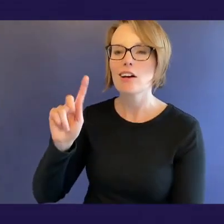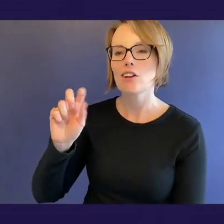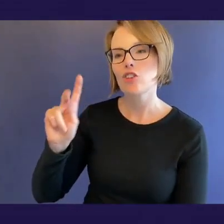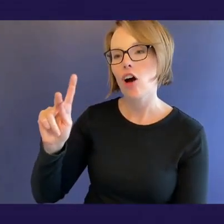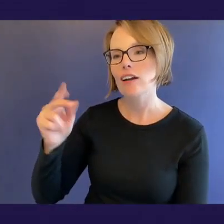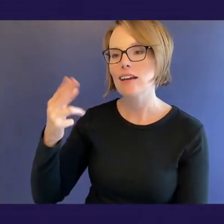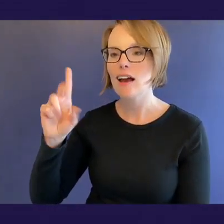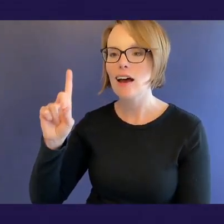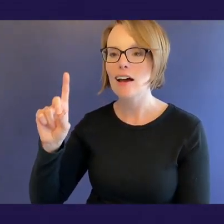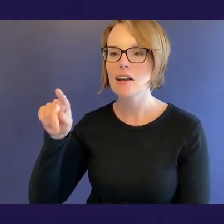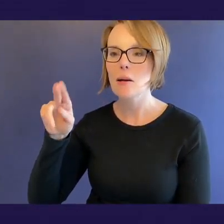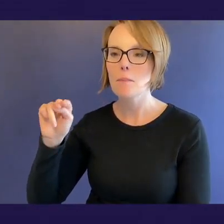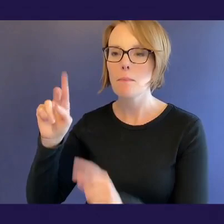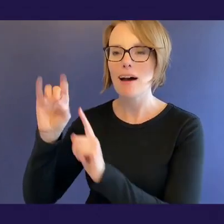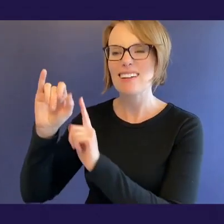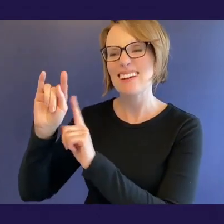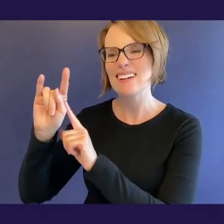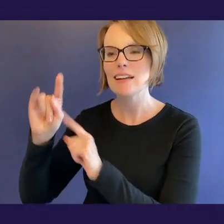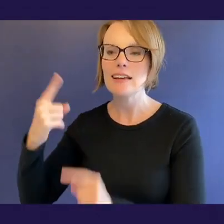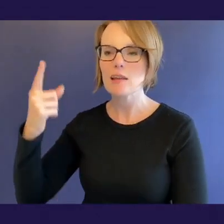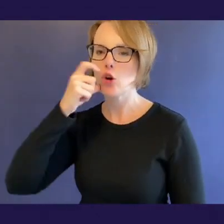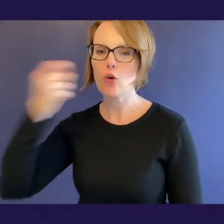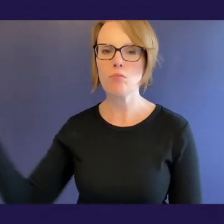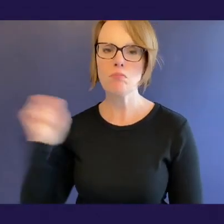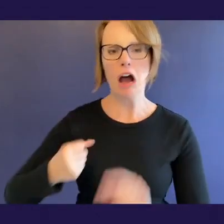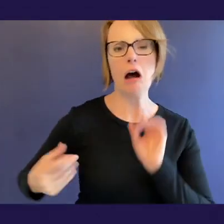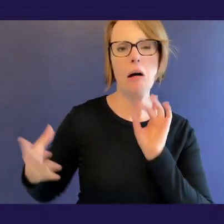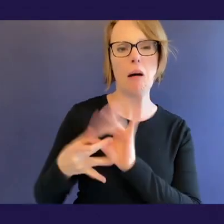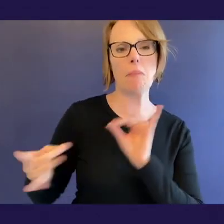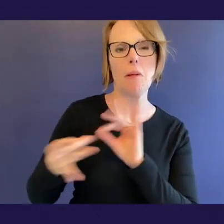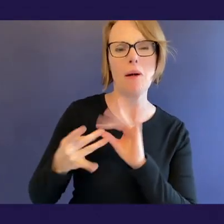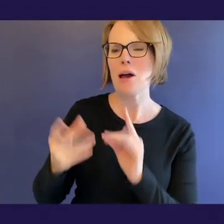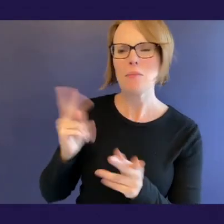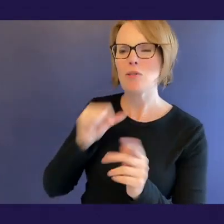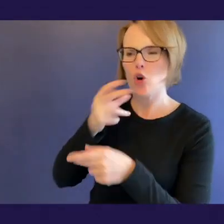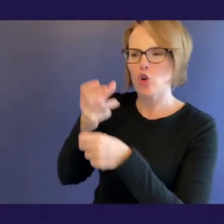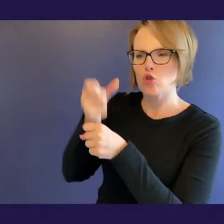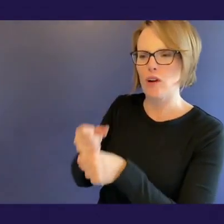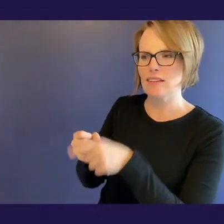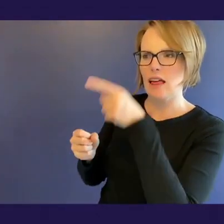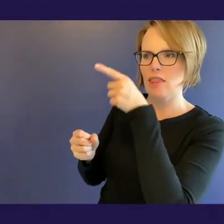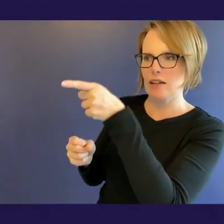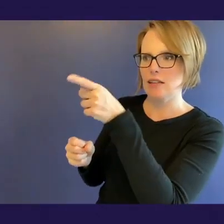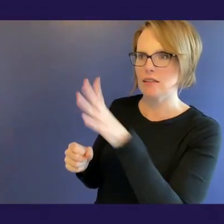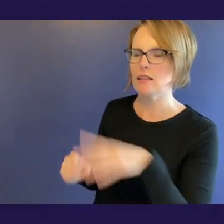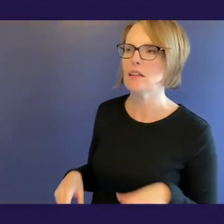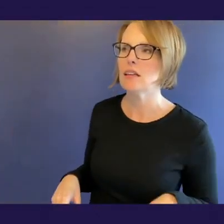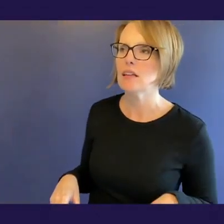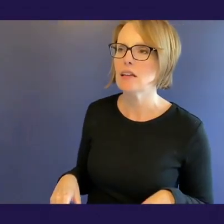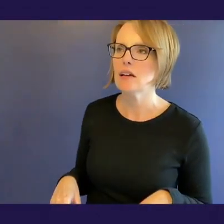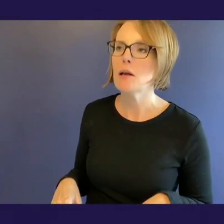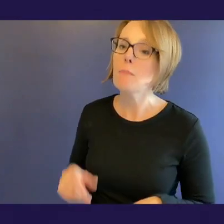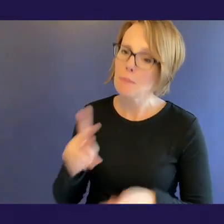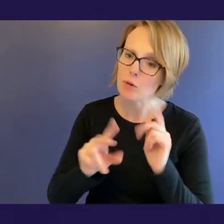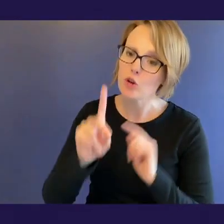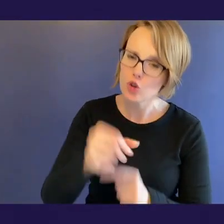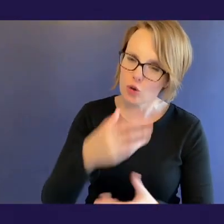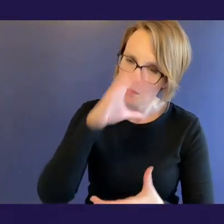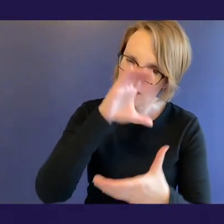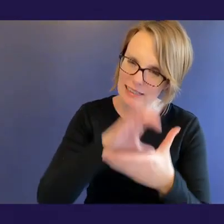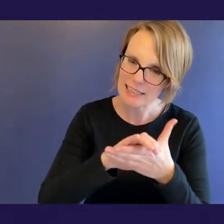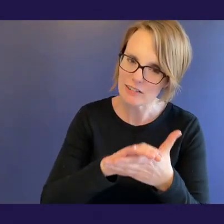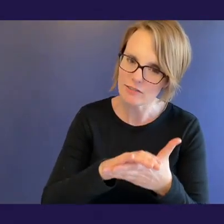a circus. So I think what people believe is expertise still, despite all the rhetoric that nobody does